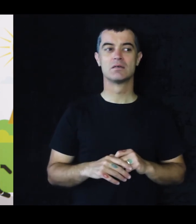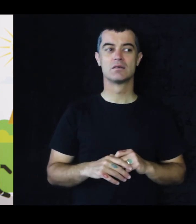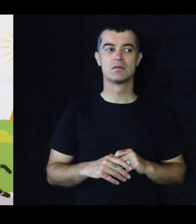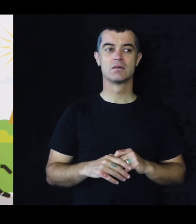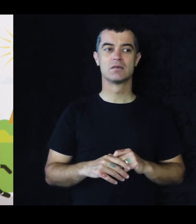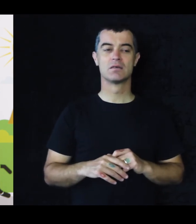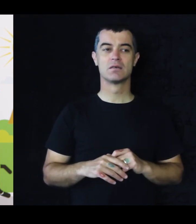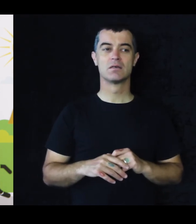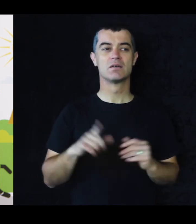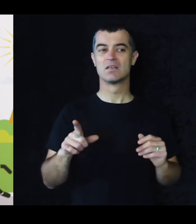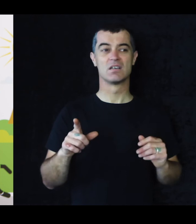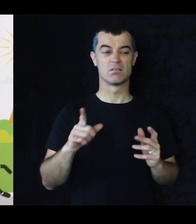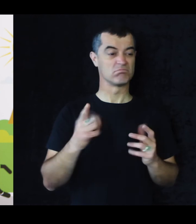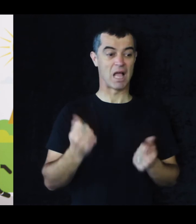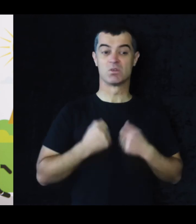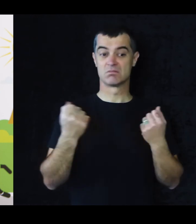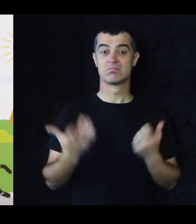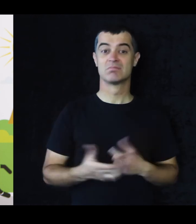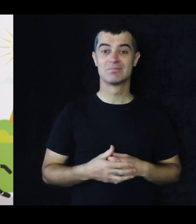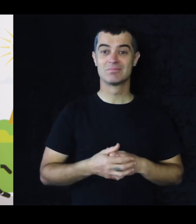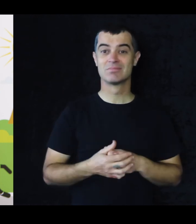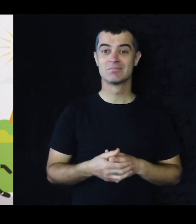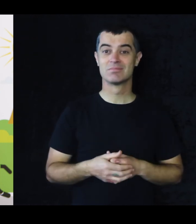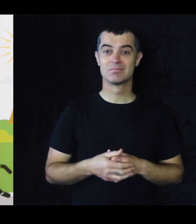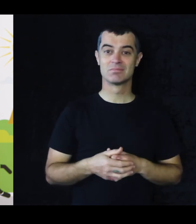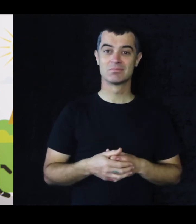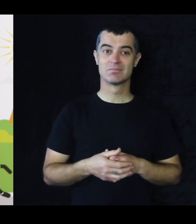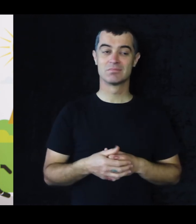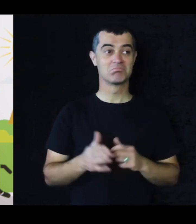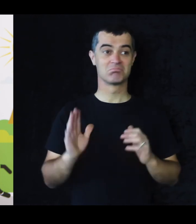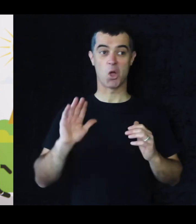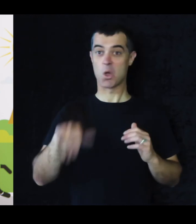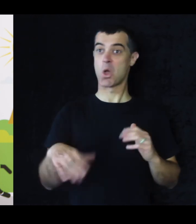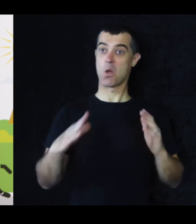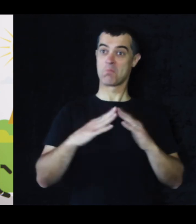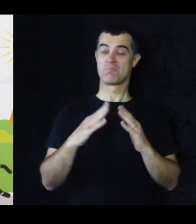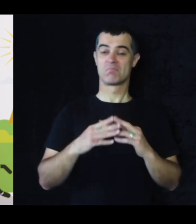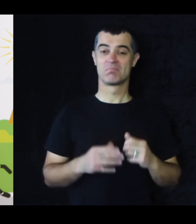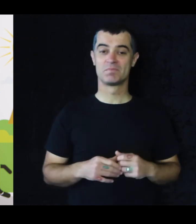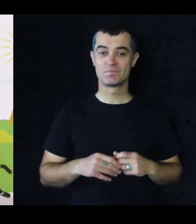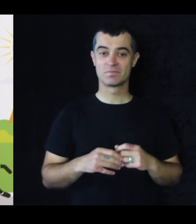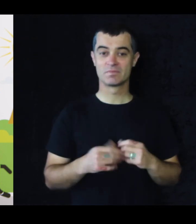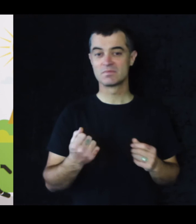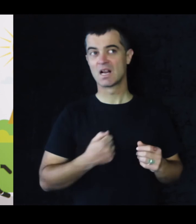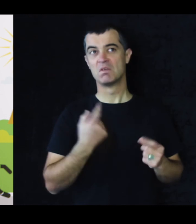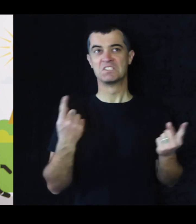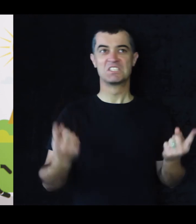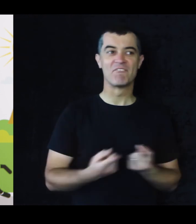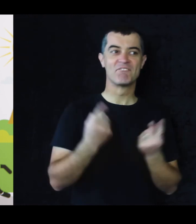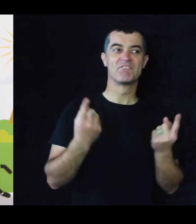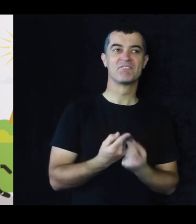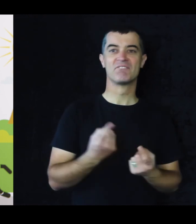And it was just ours. And it was home, and it had